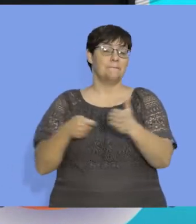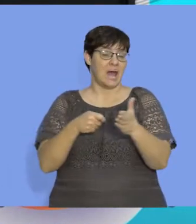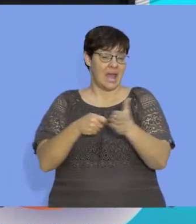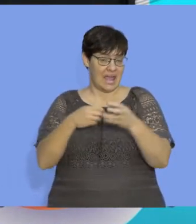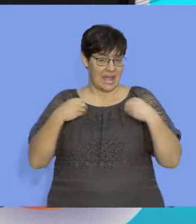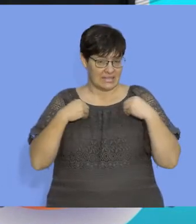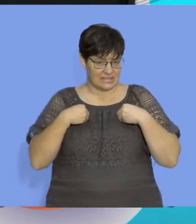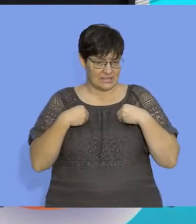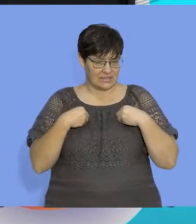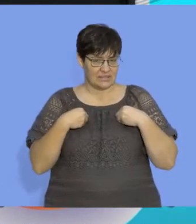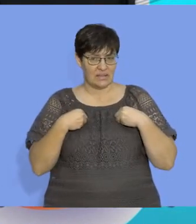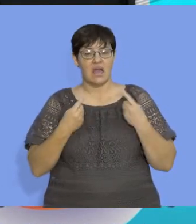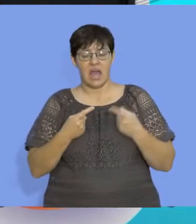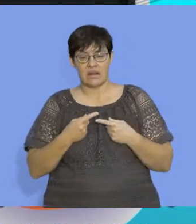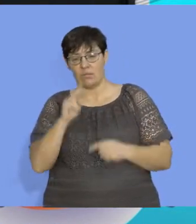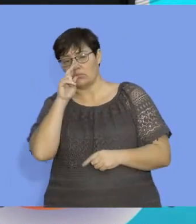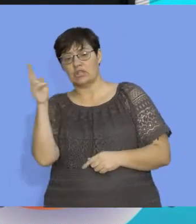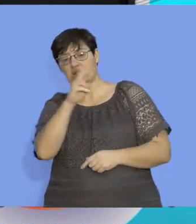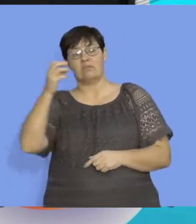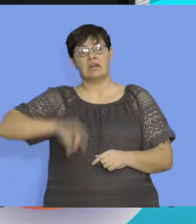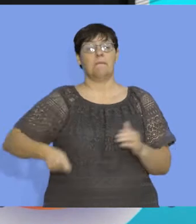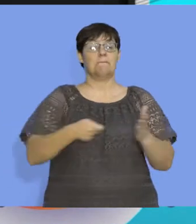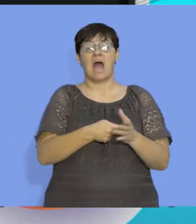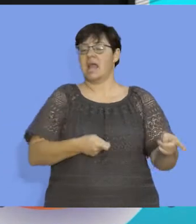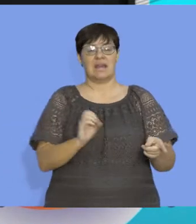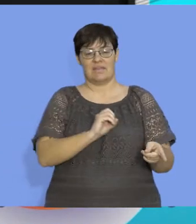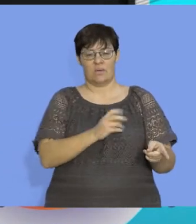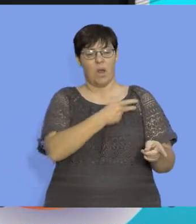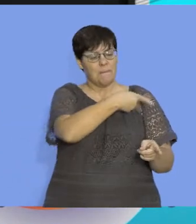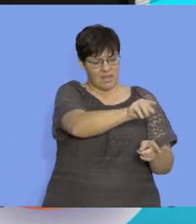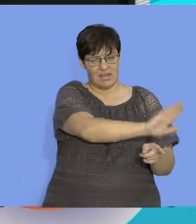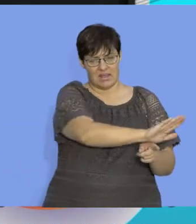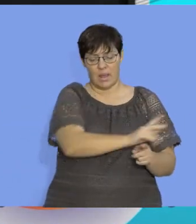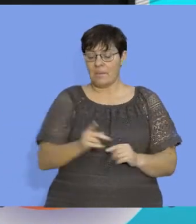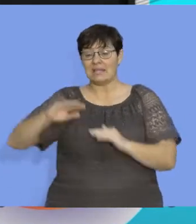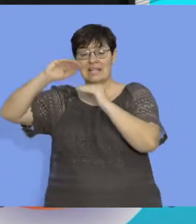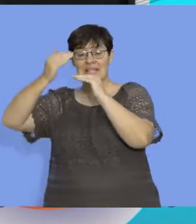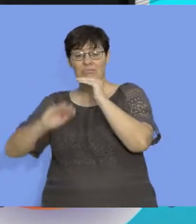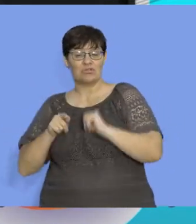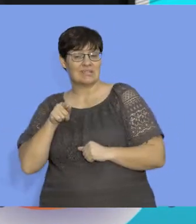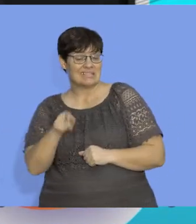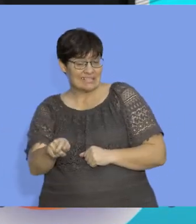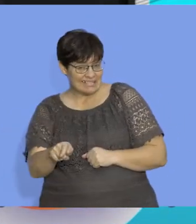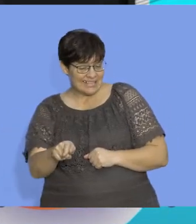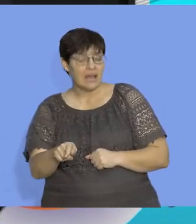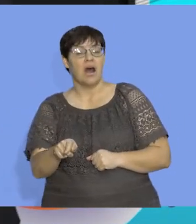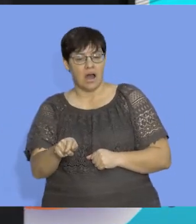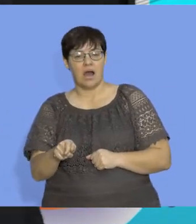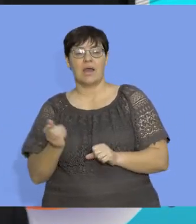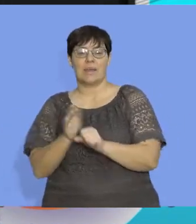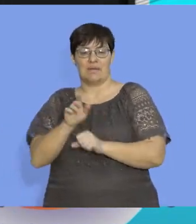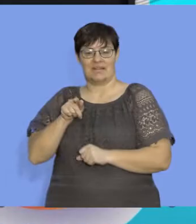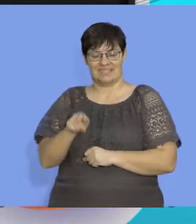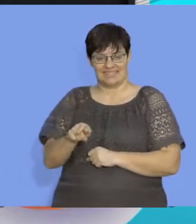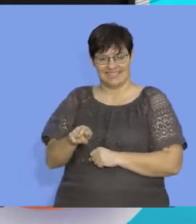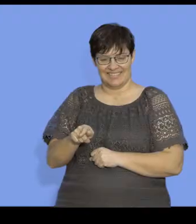statement, but the depreciation on that fixed asset will certainly impact on my projected